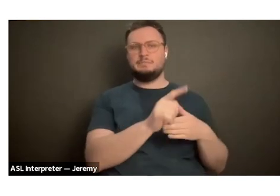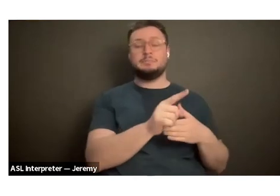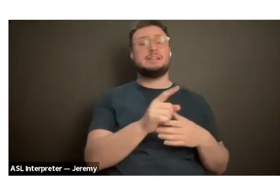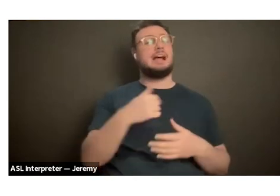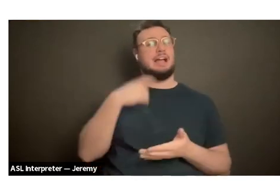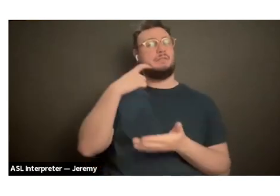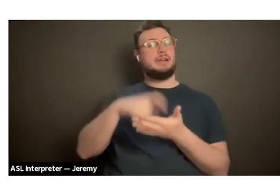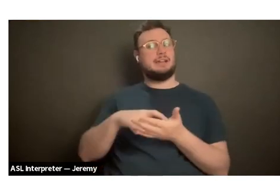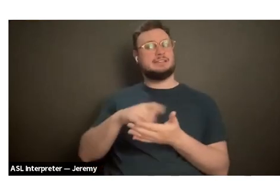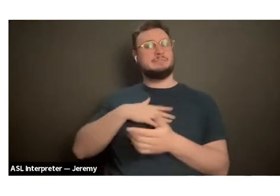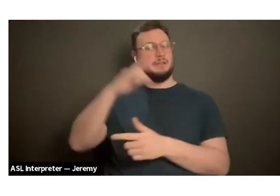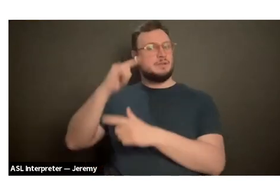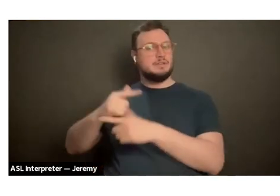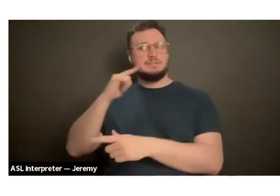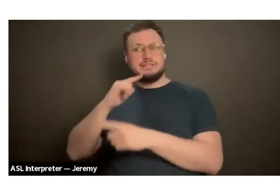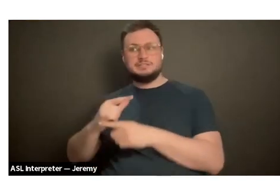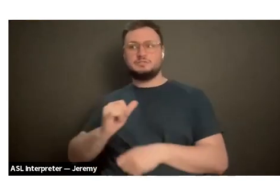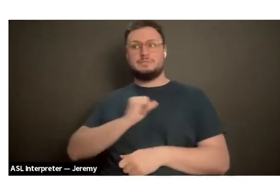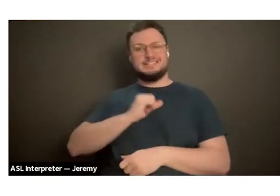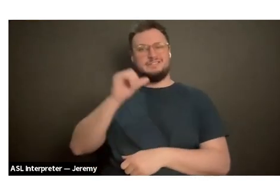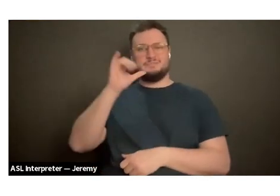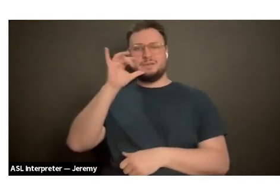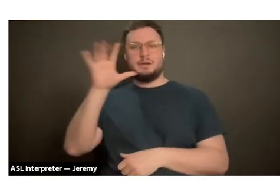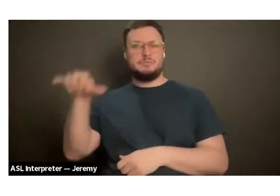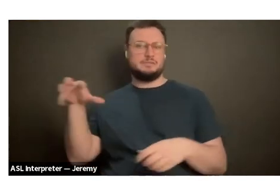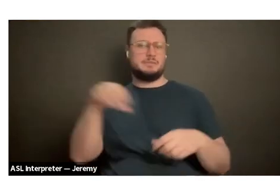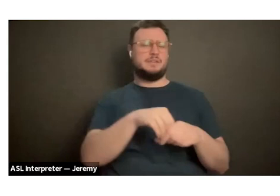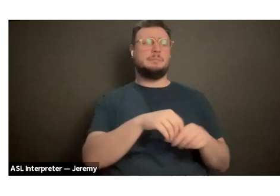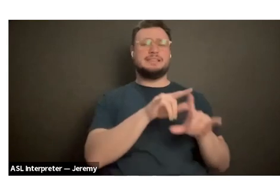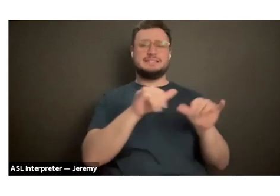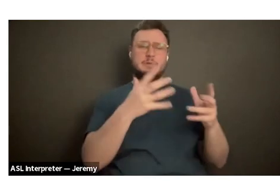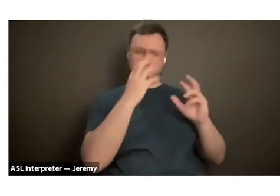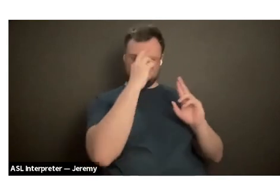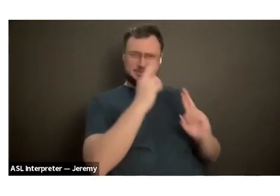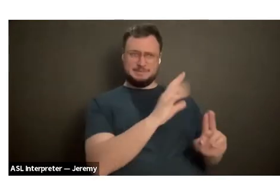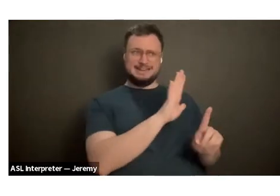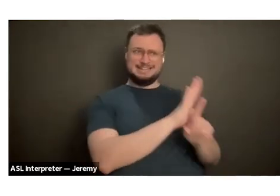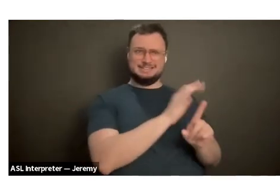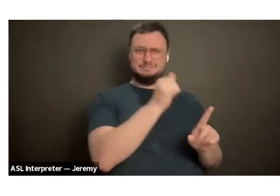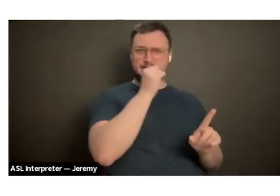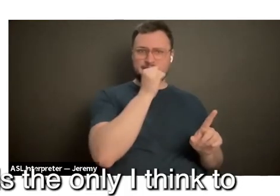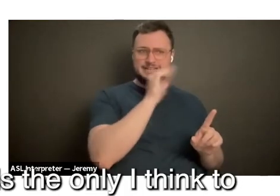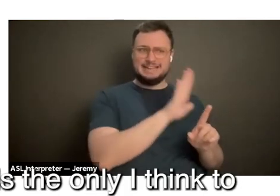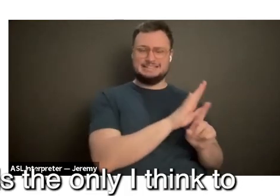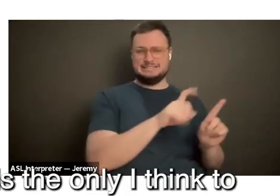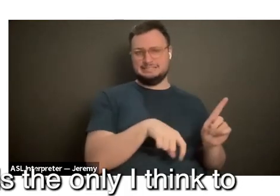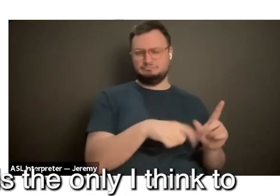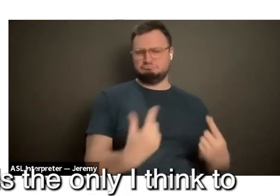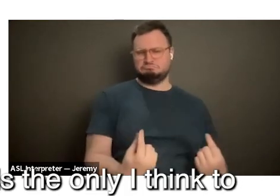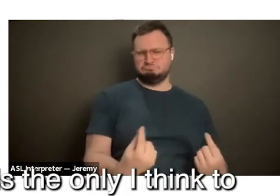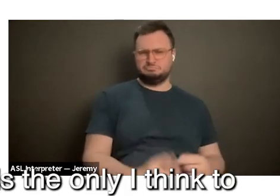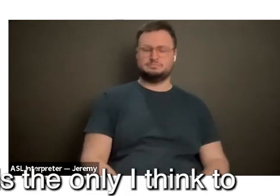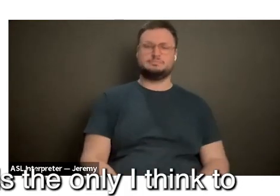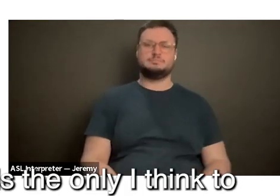other siblings, but also want to be mindful of his privacy and needs. I just want to highlight